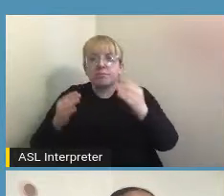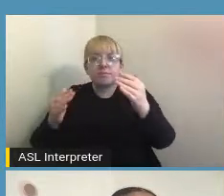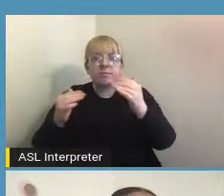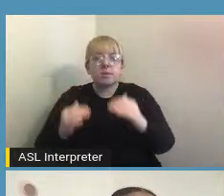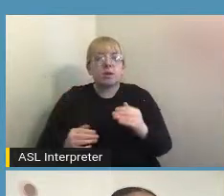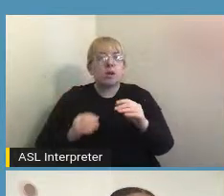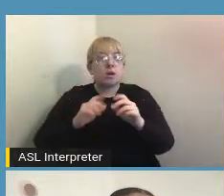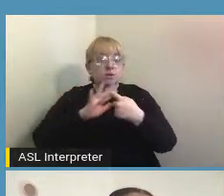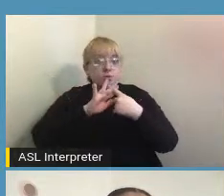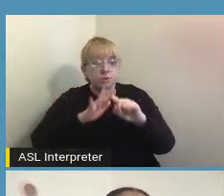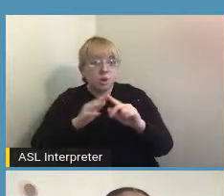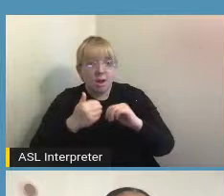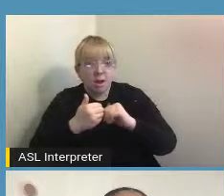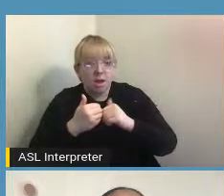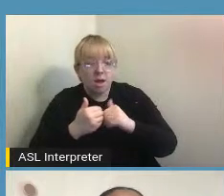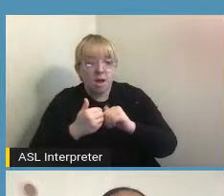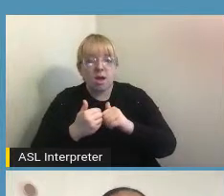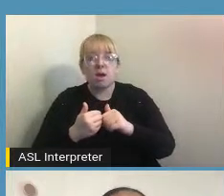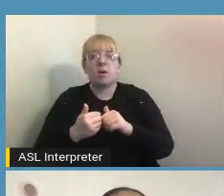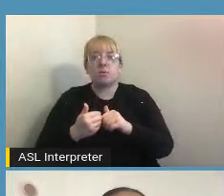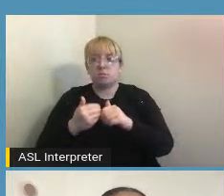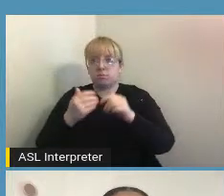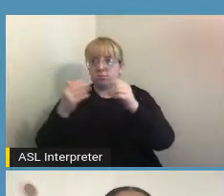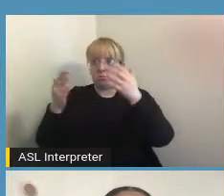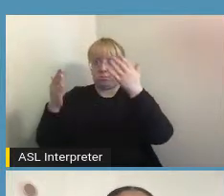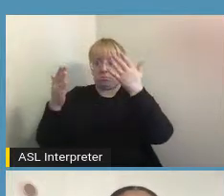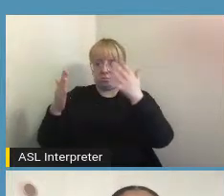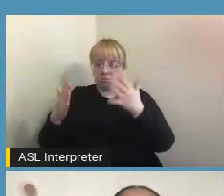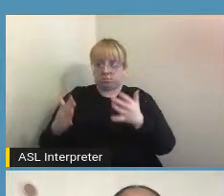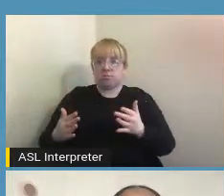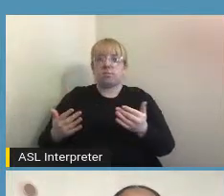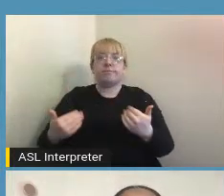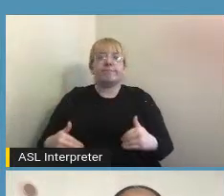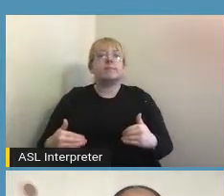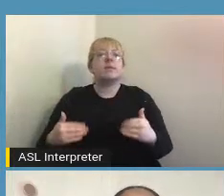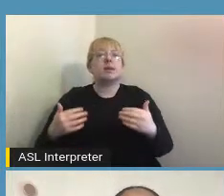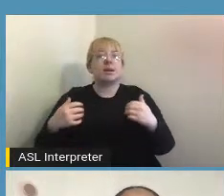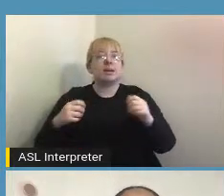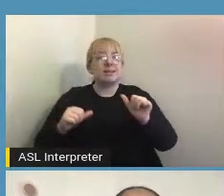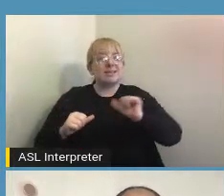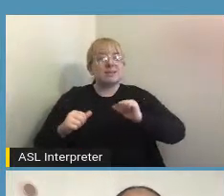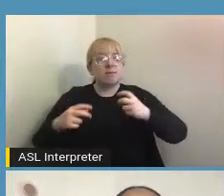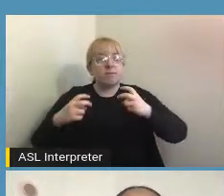then after launching and completing, doing a self evaluation.